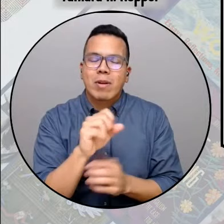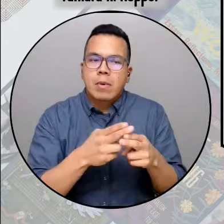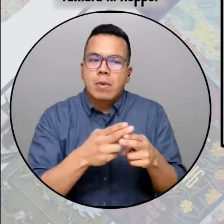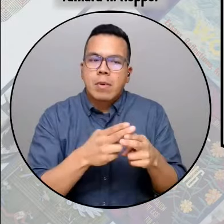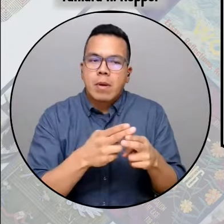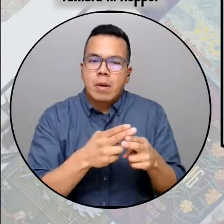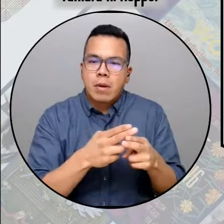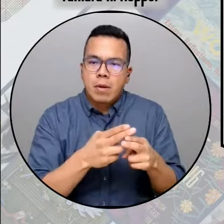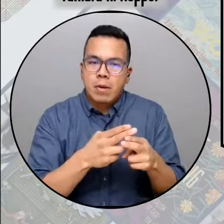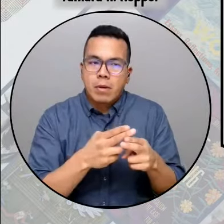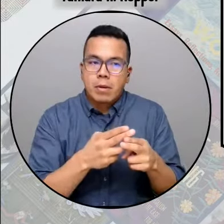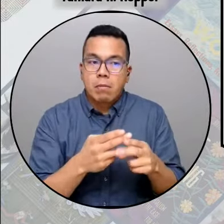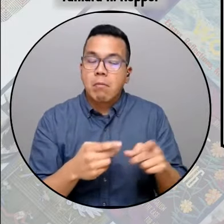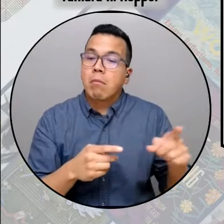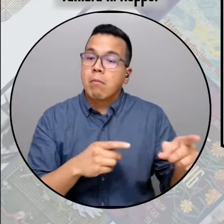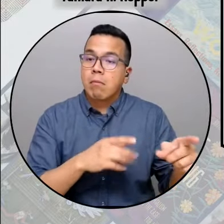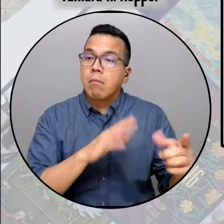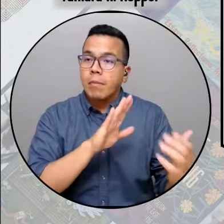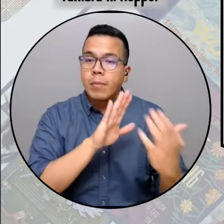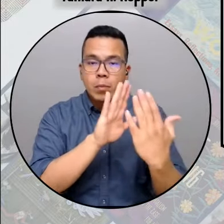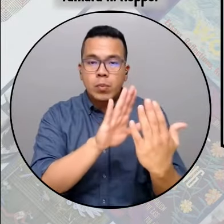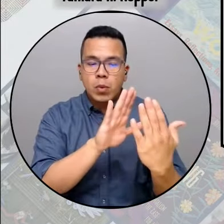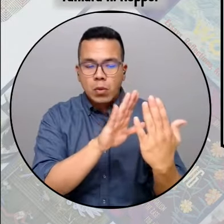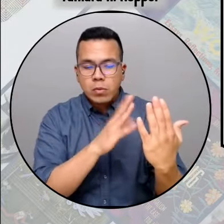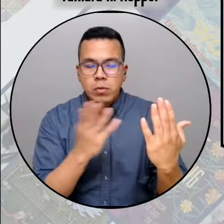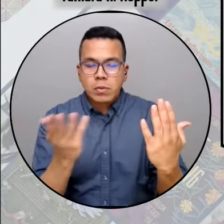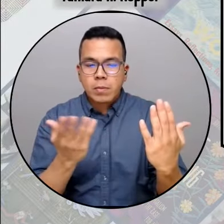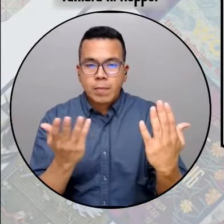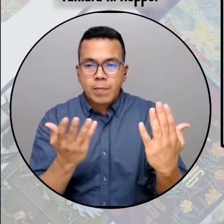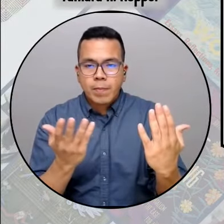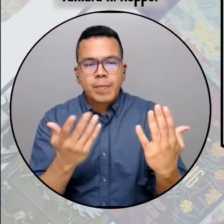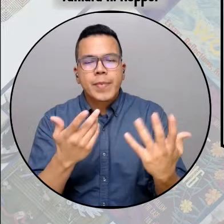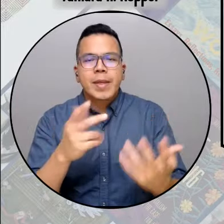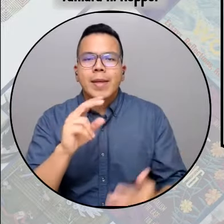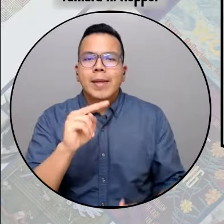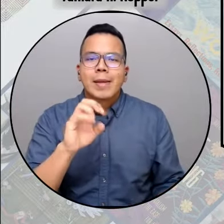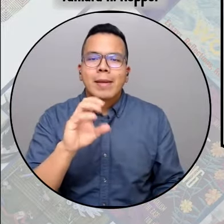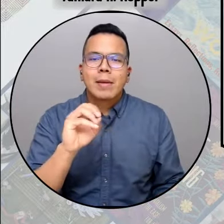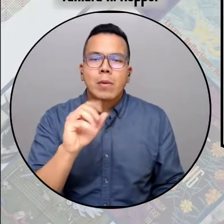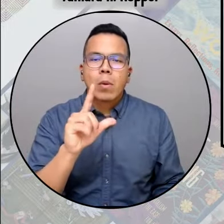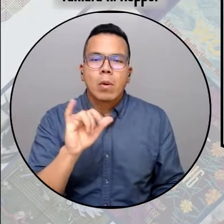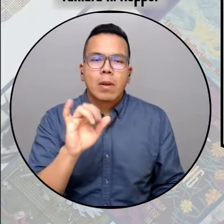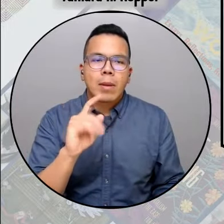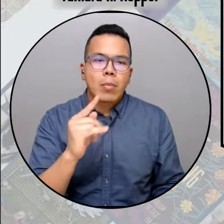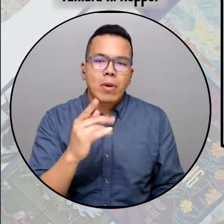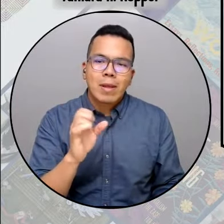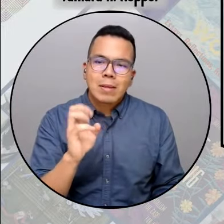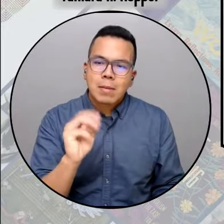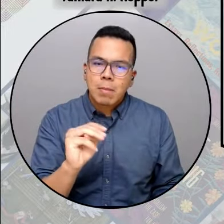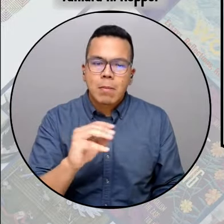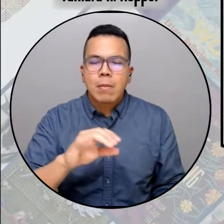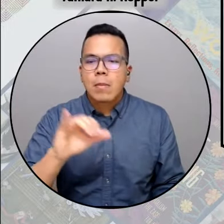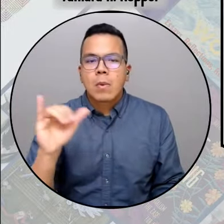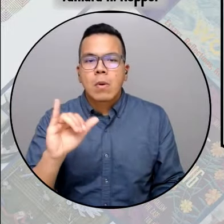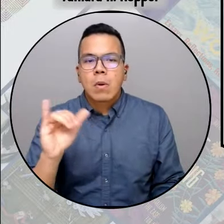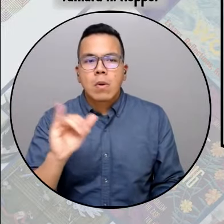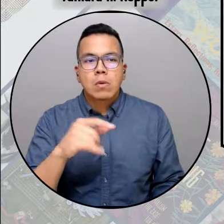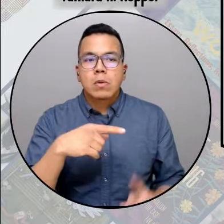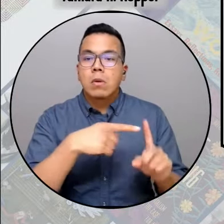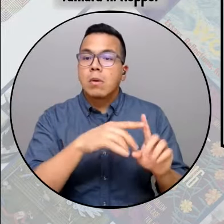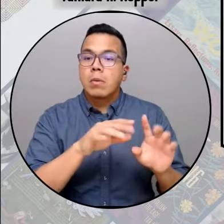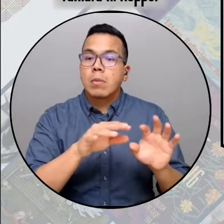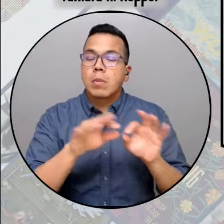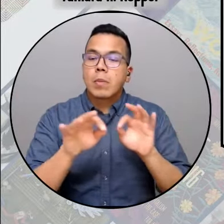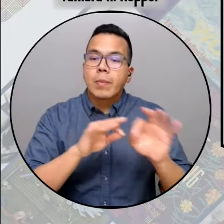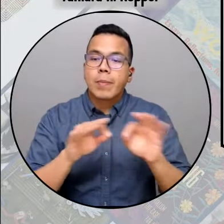of, you know, he talks about neoliberalism and he often and about not having to kind of invest in immigrants in